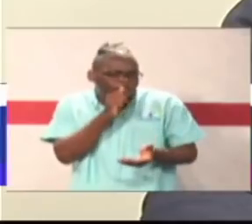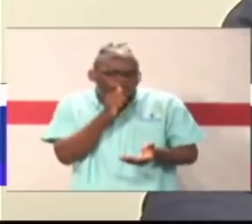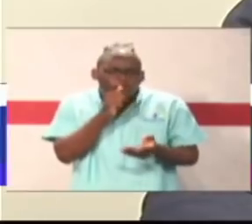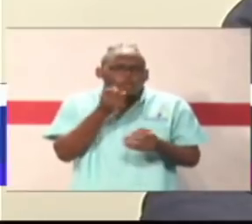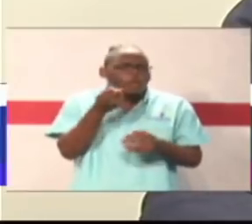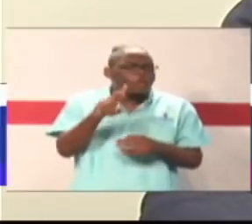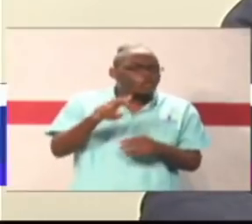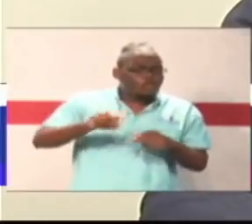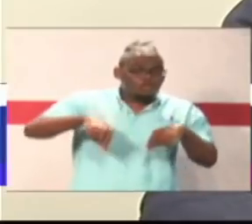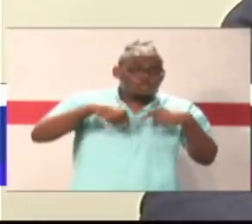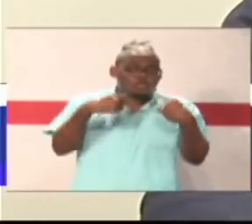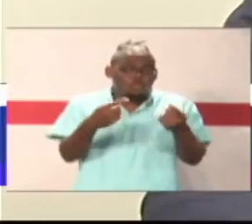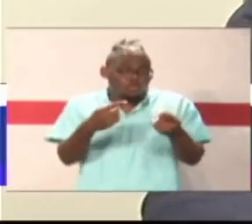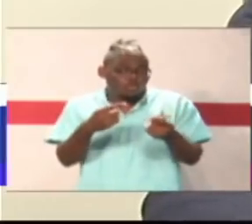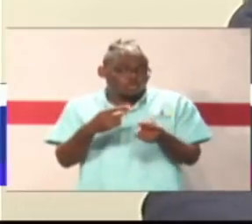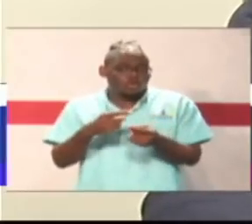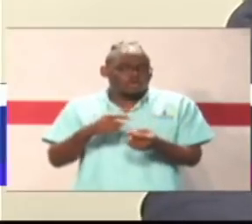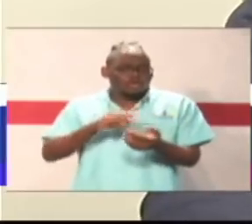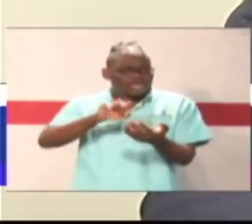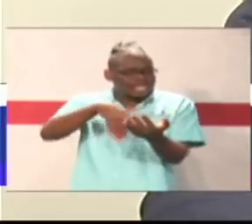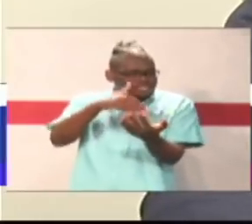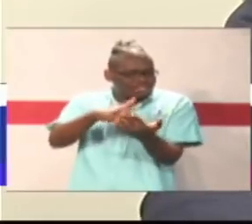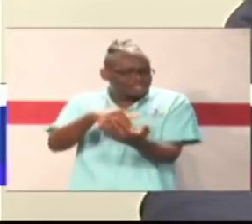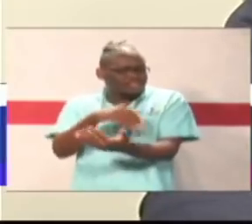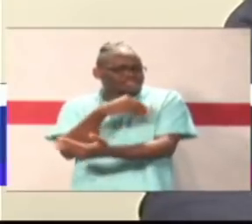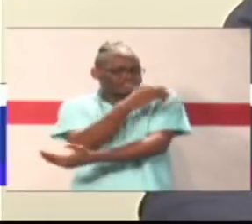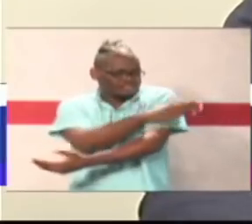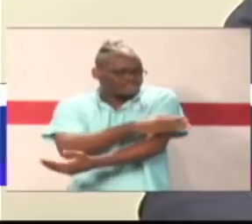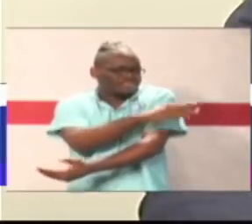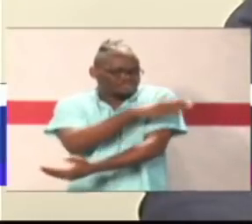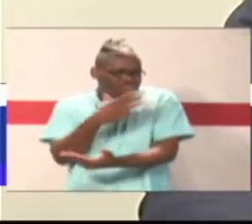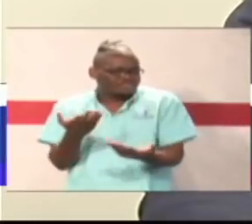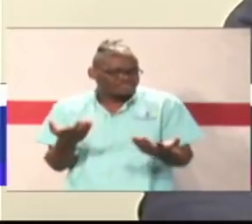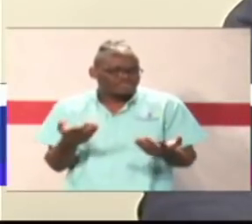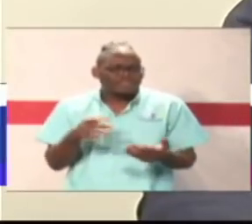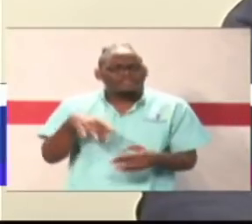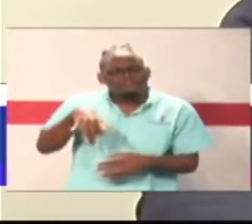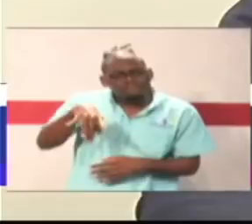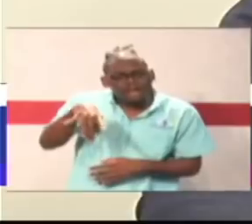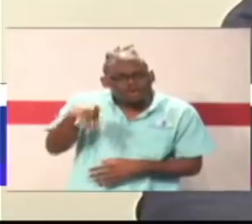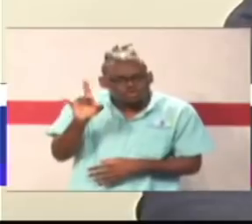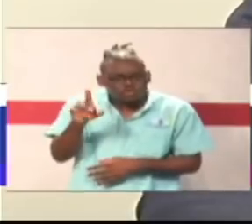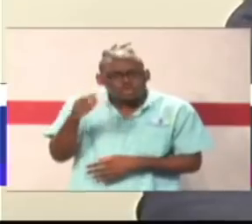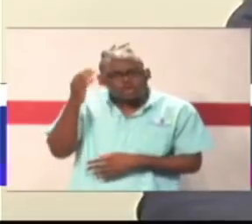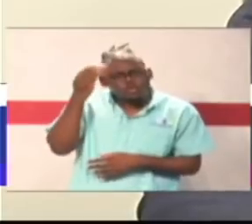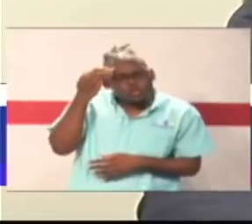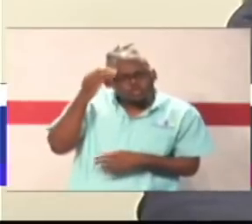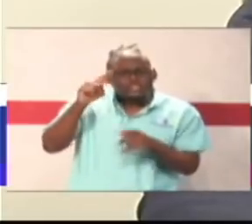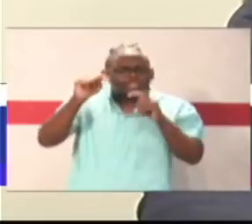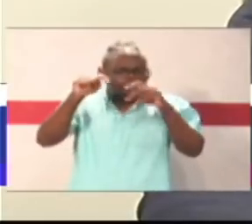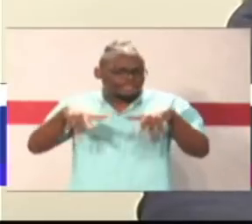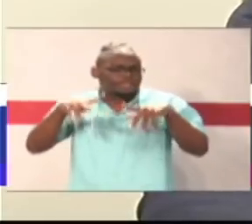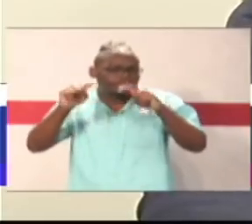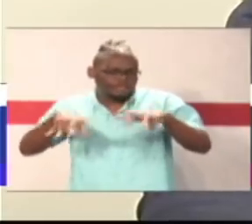Michelle Ash spoke to this on Monday, I believe, lifestyle changes,